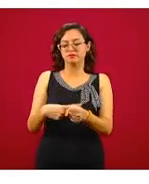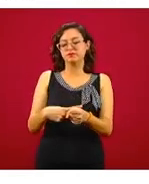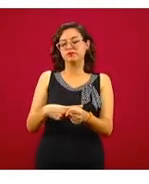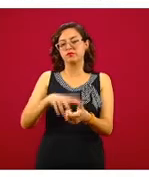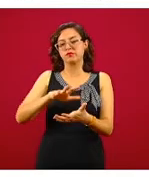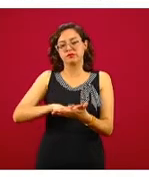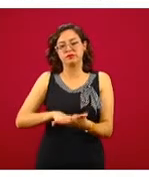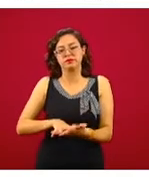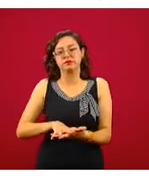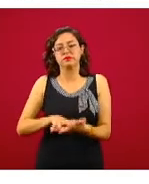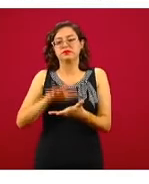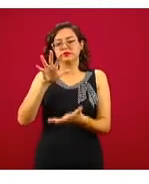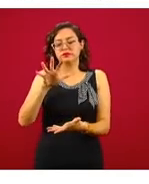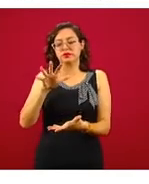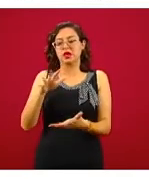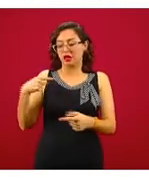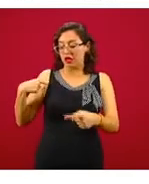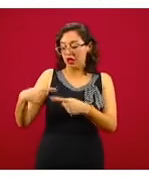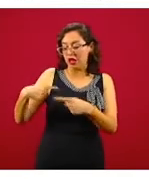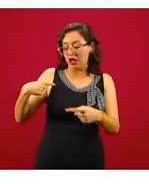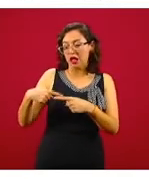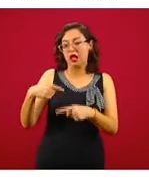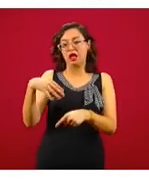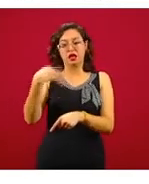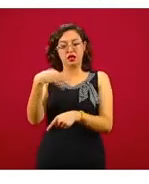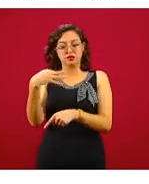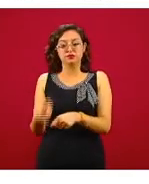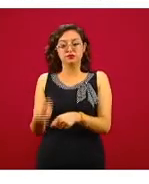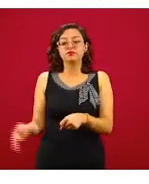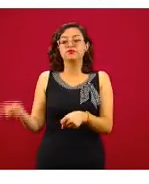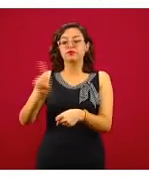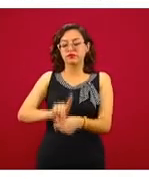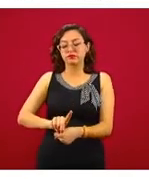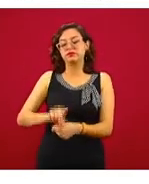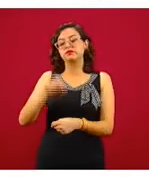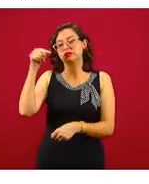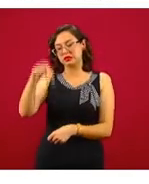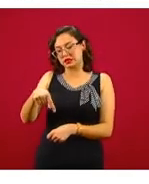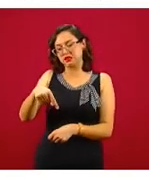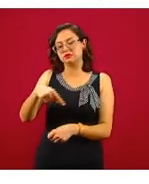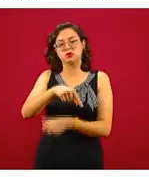incidence rates, and lighter shades account for